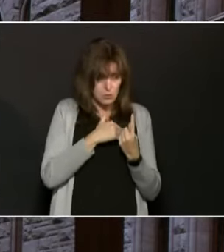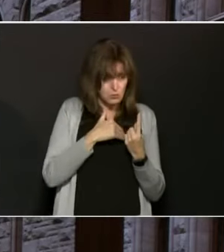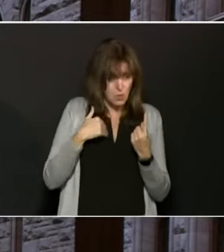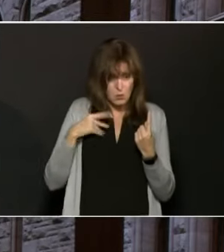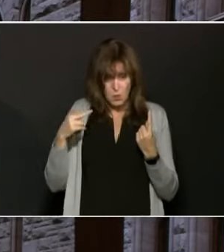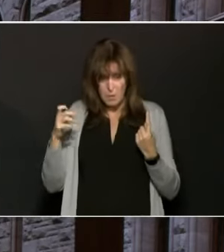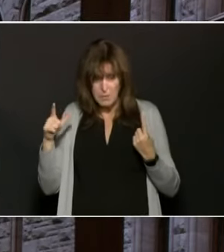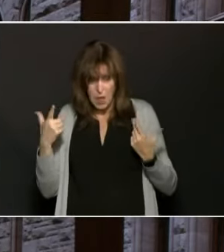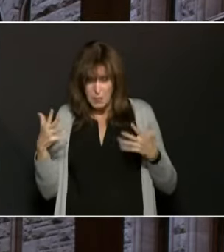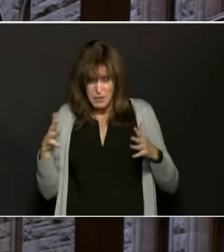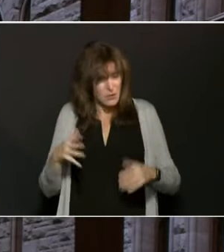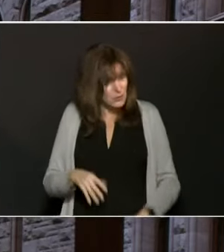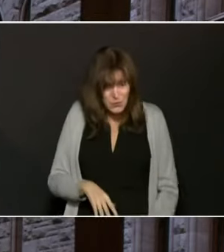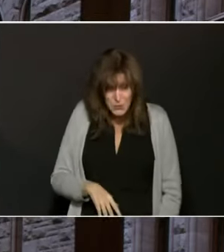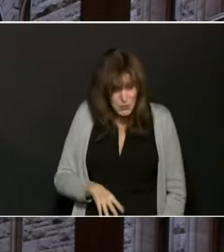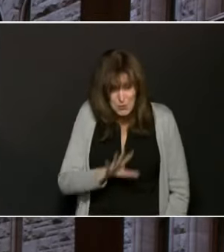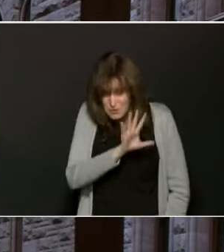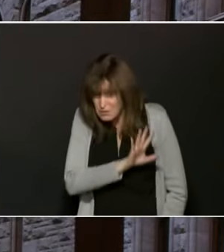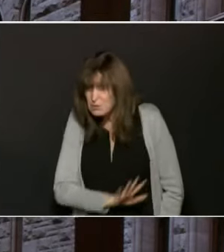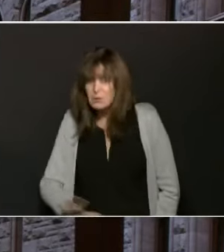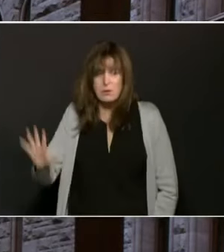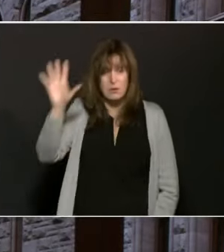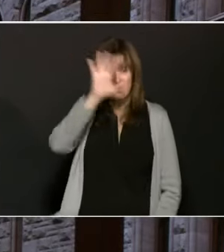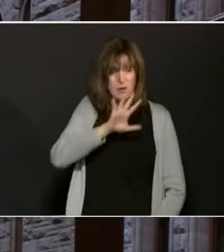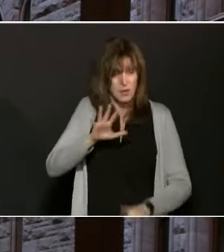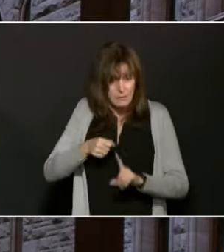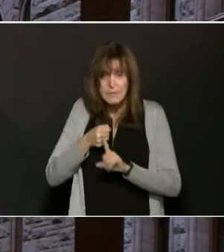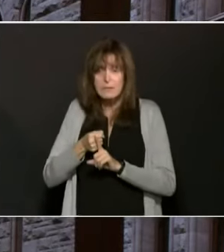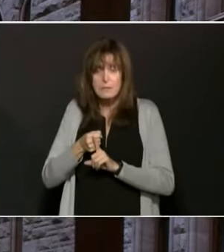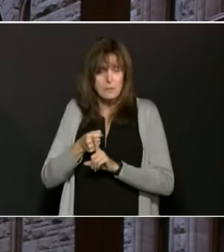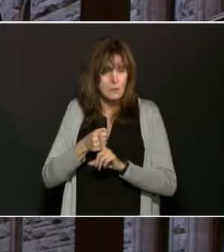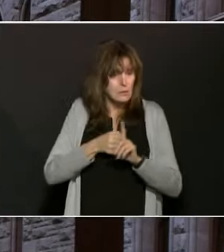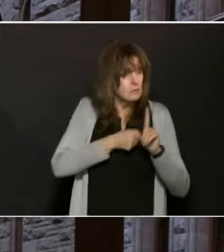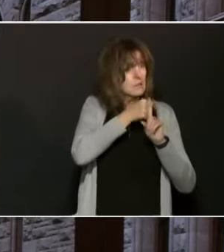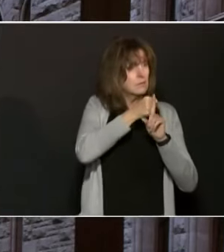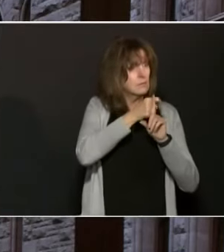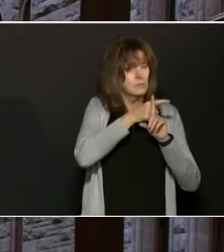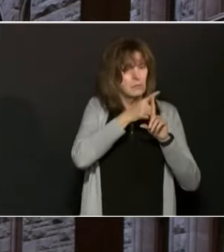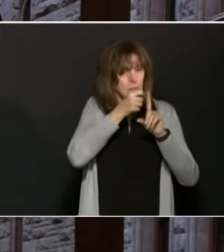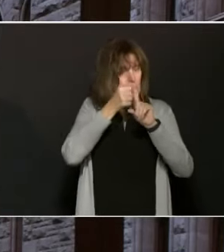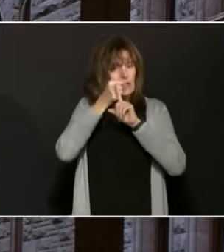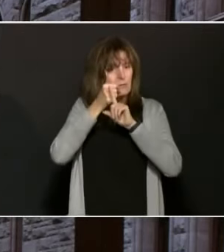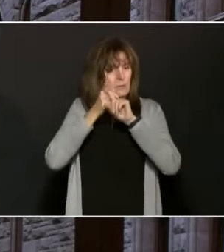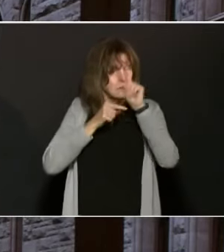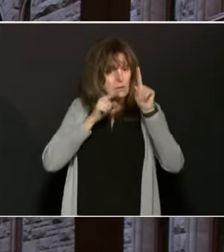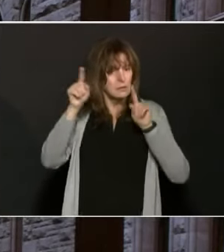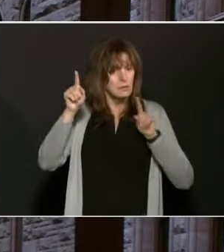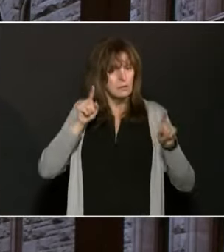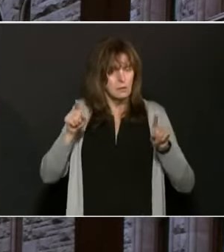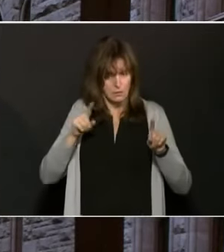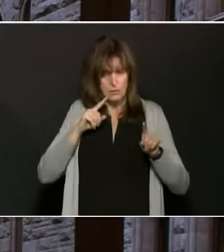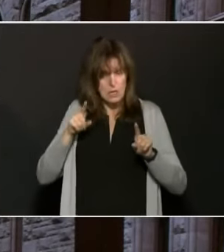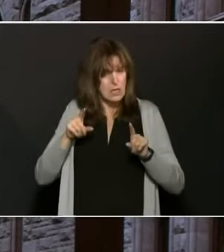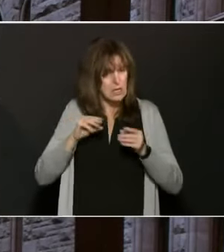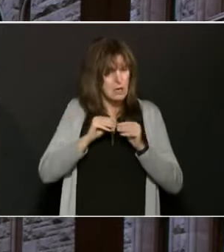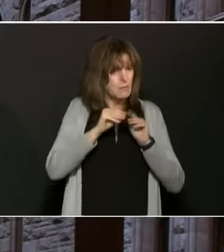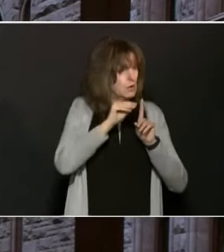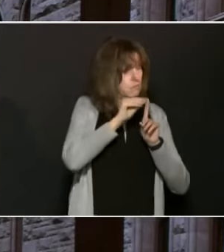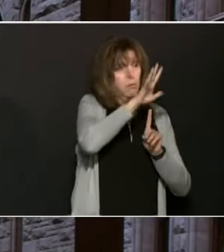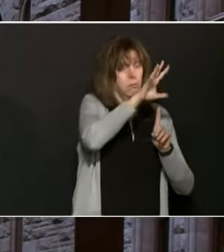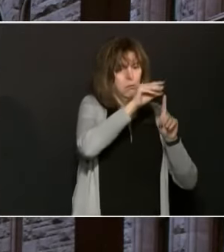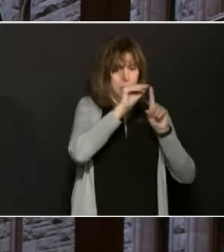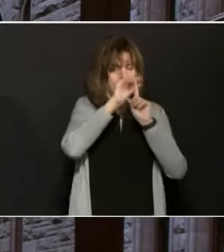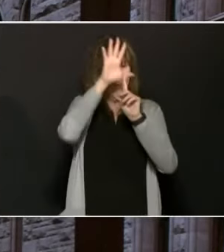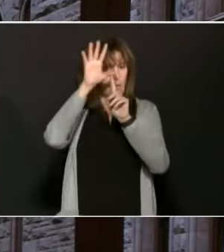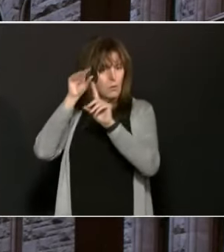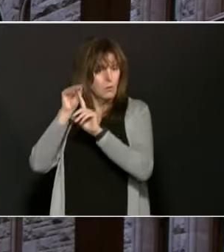hitting that right now, and they don't need many cases to put them into an outbreak situation. So those